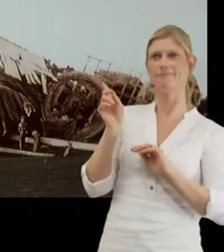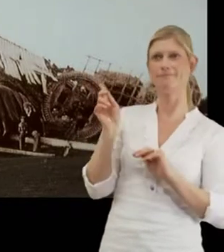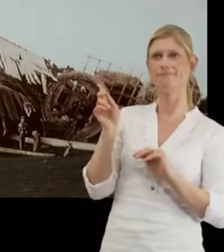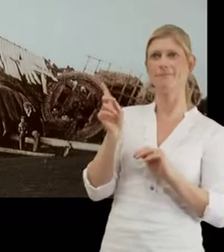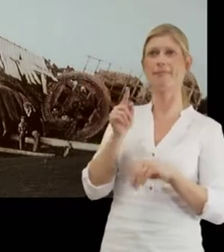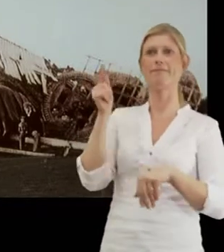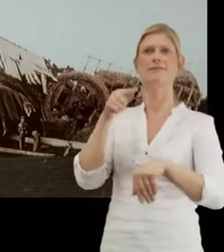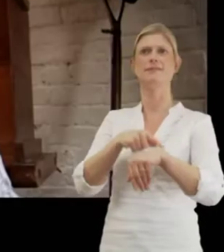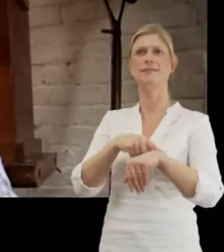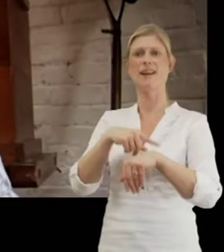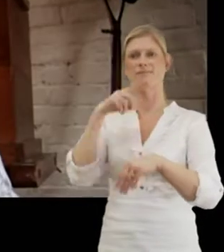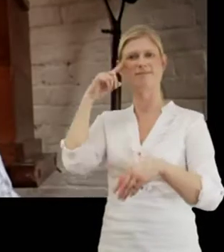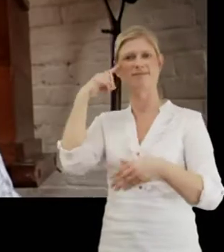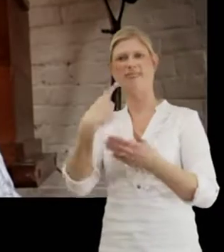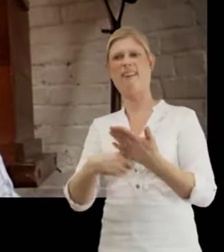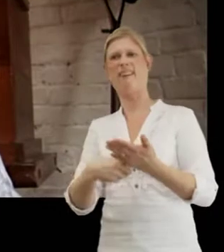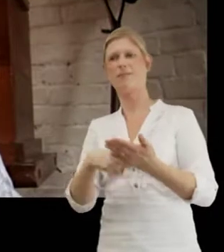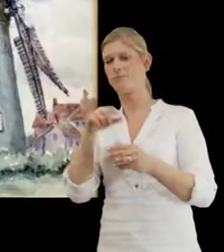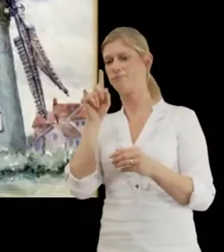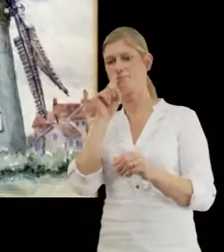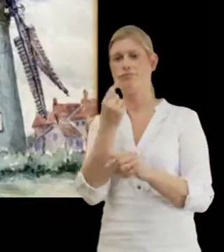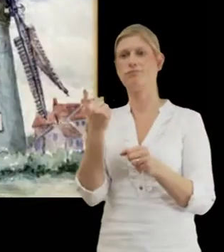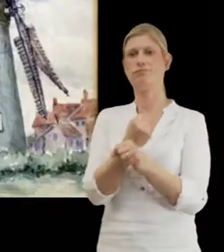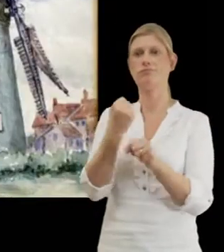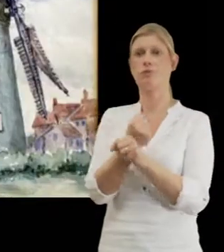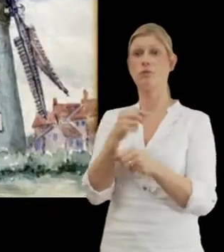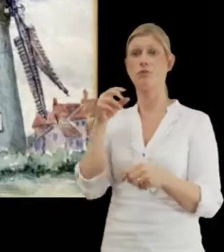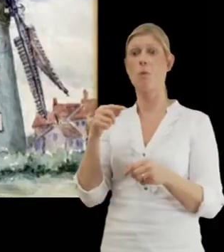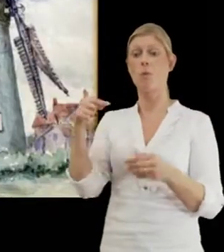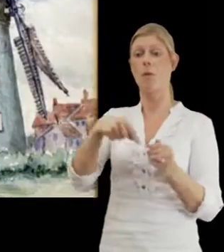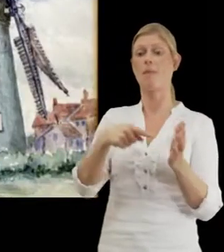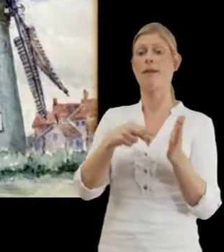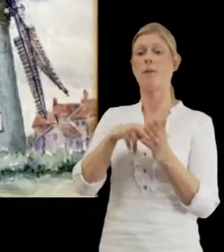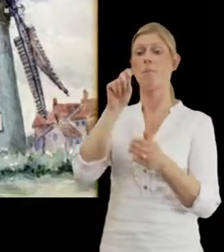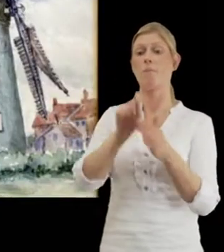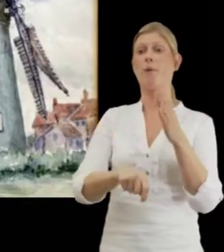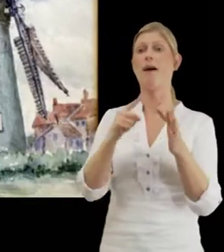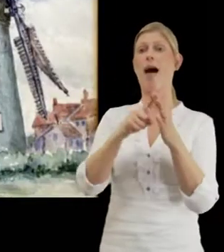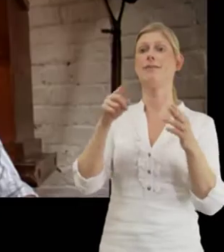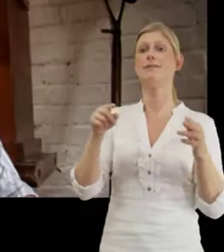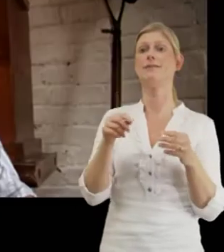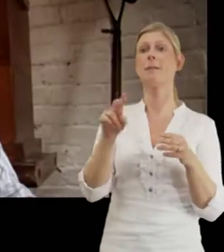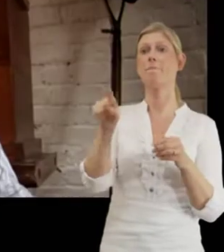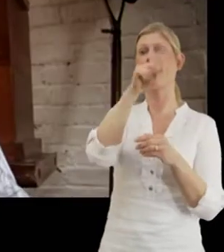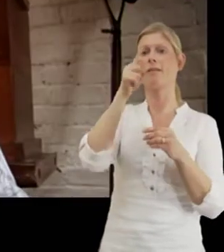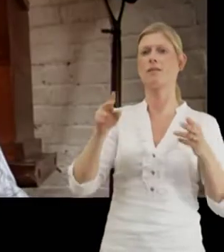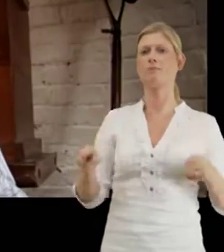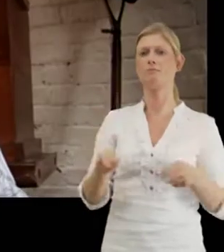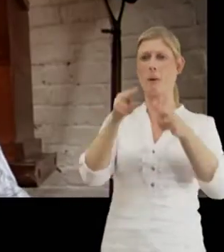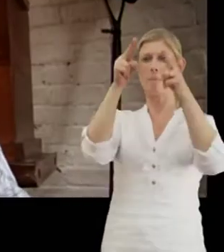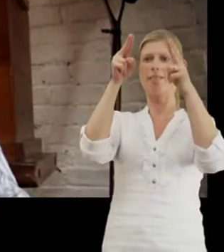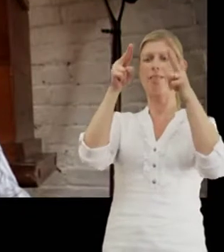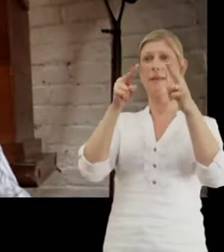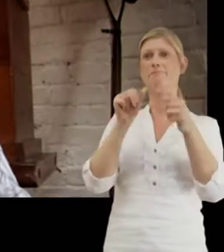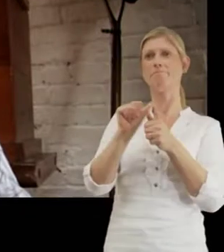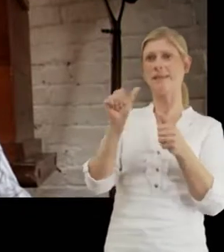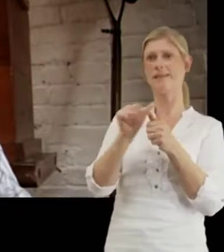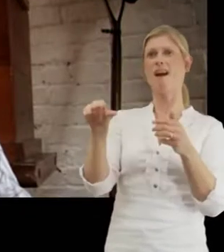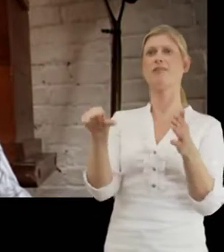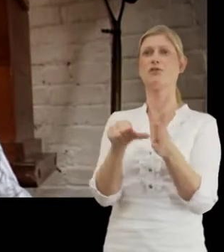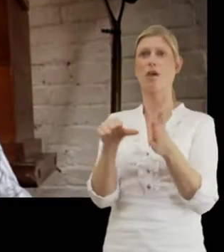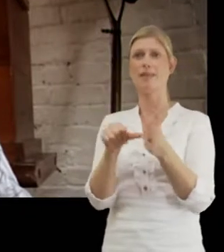that point, he decided it couldn't be restored, and he came into Lincoln and bought Ellis Mill, which was a brick tower mill, a lot more solid than the wooden post mill.